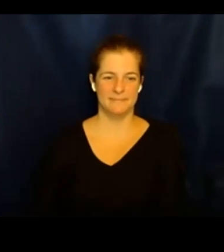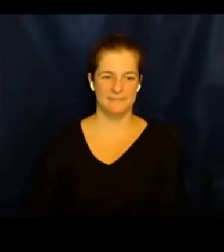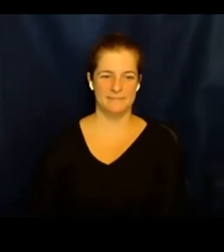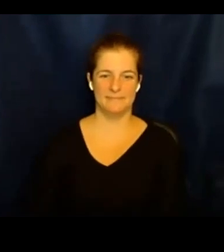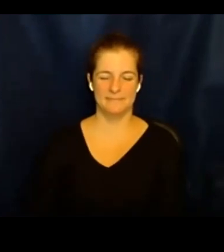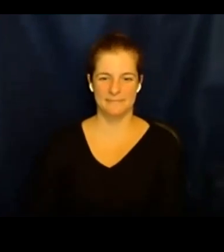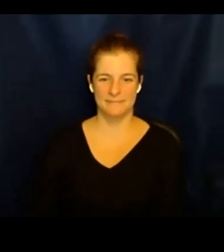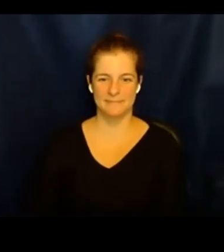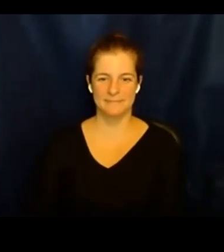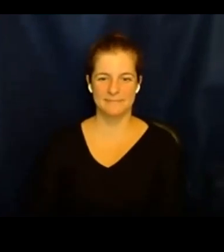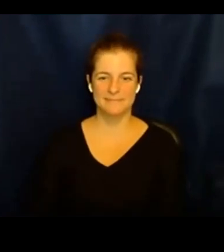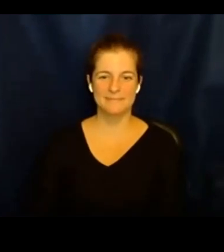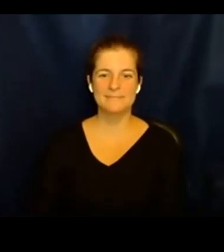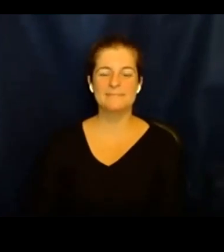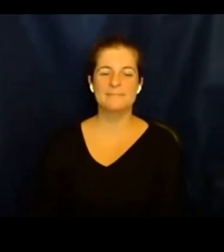Margaret Frist